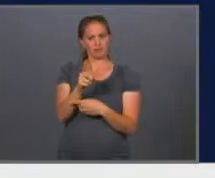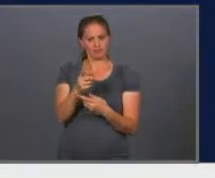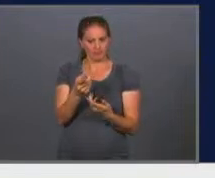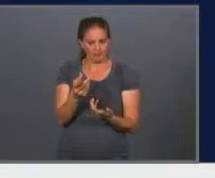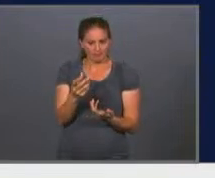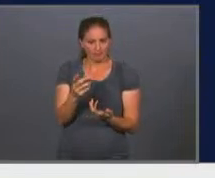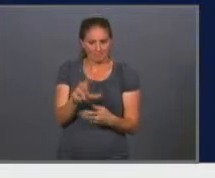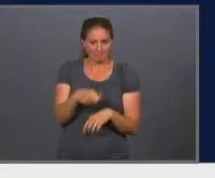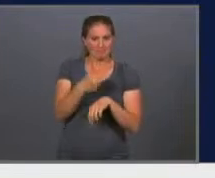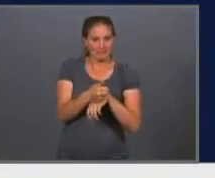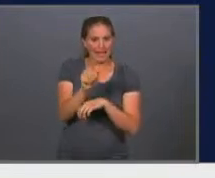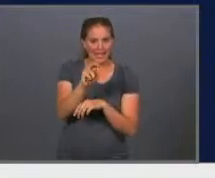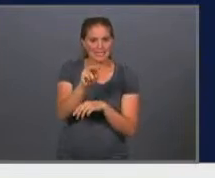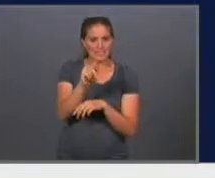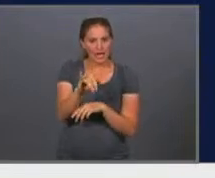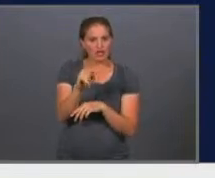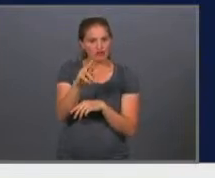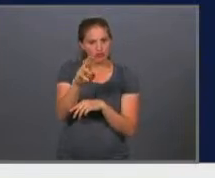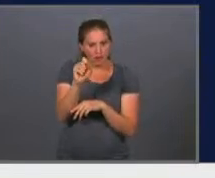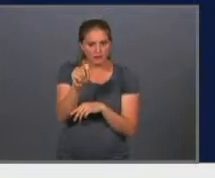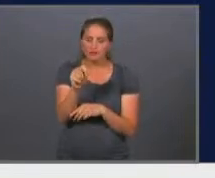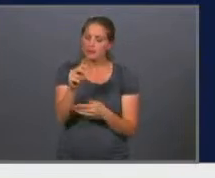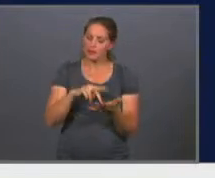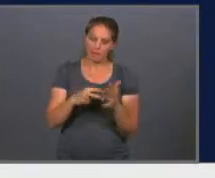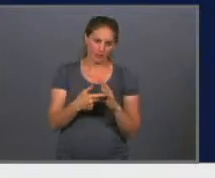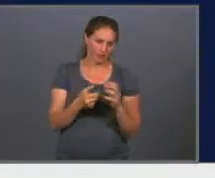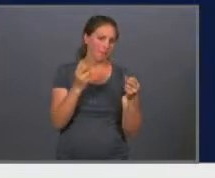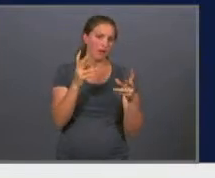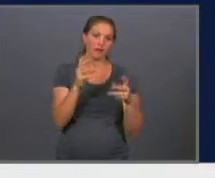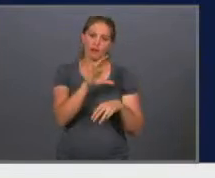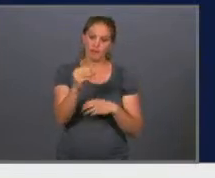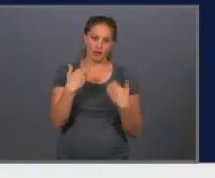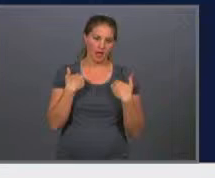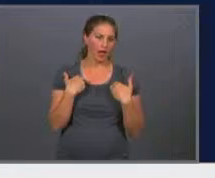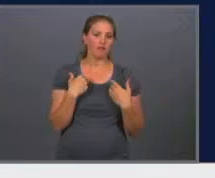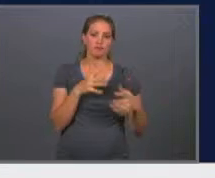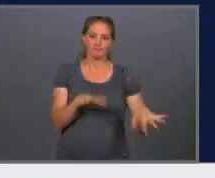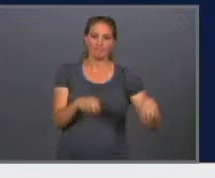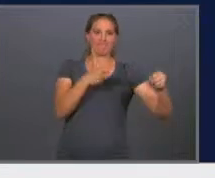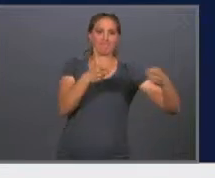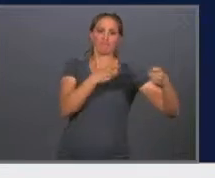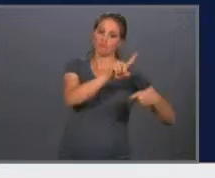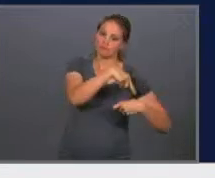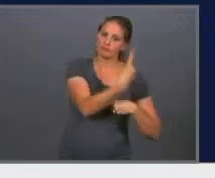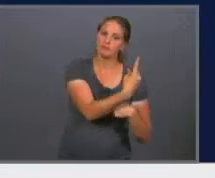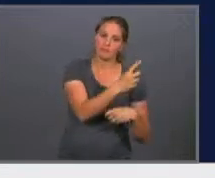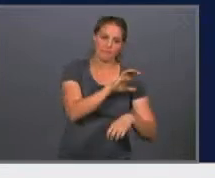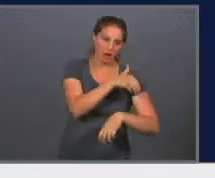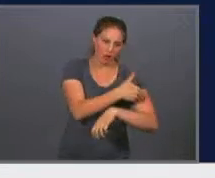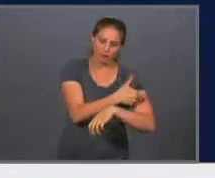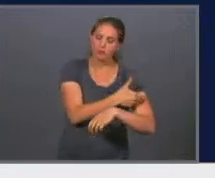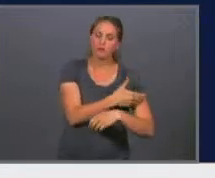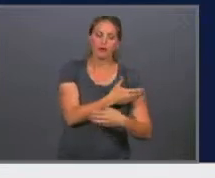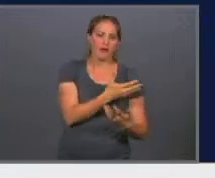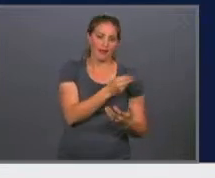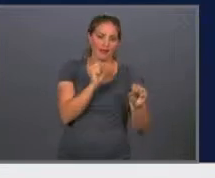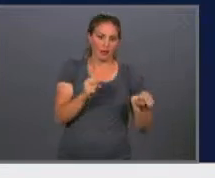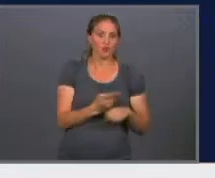tended to create more companies with monopoly power that exercise that